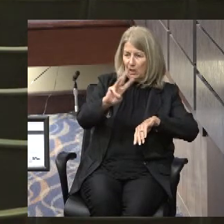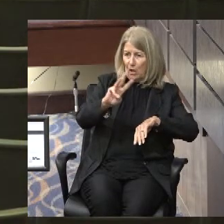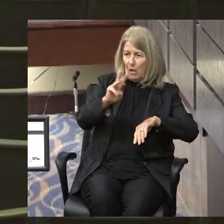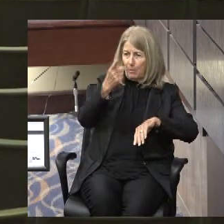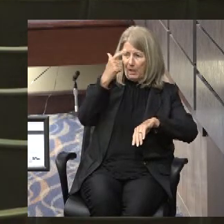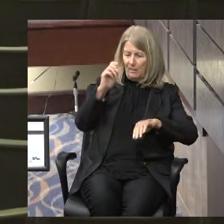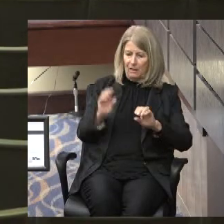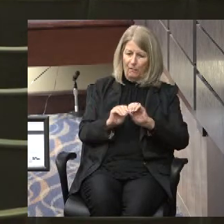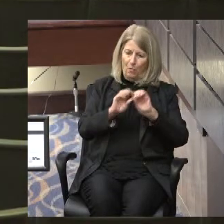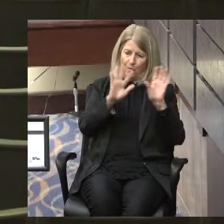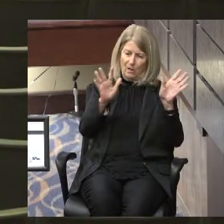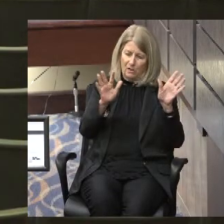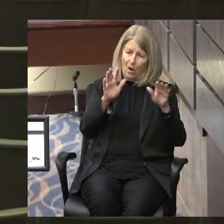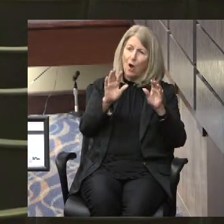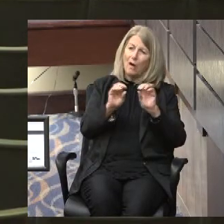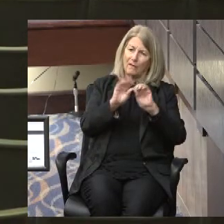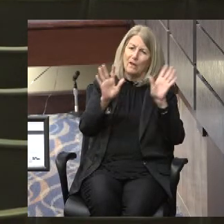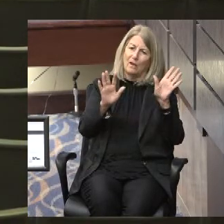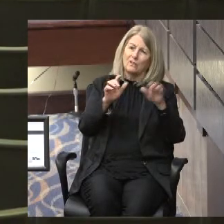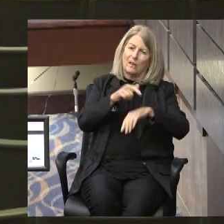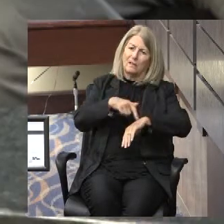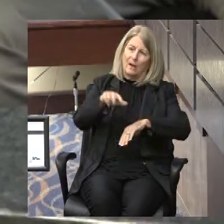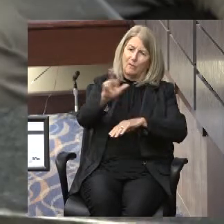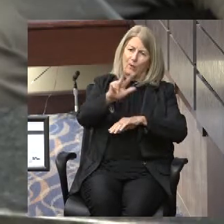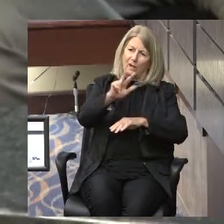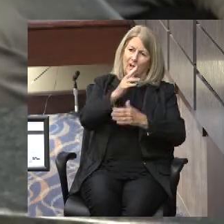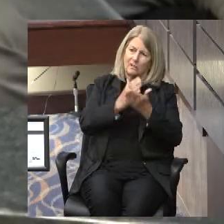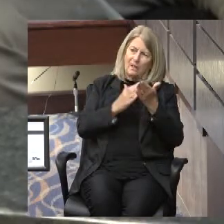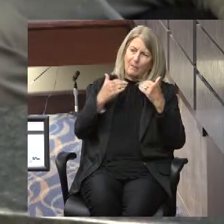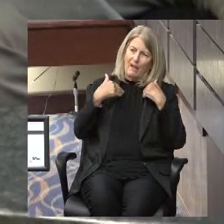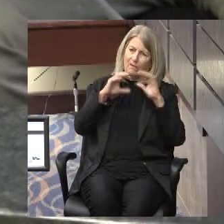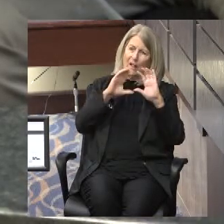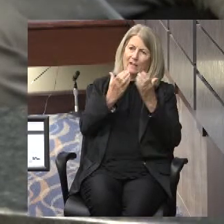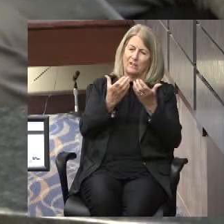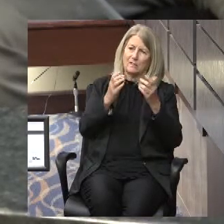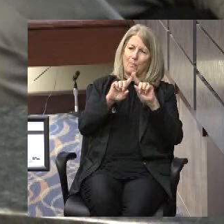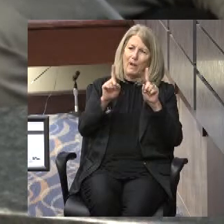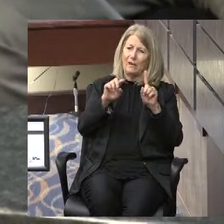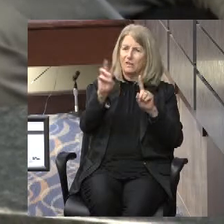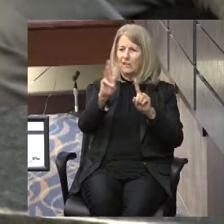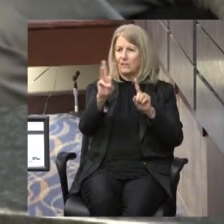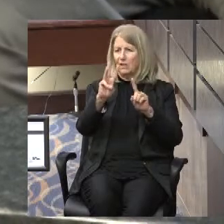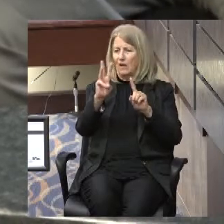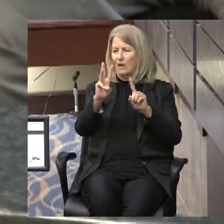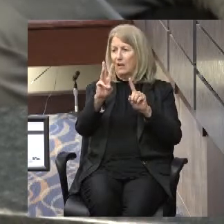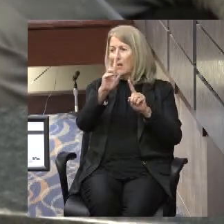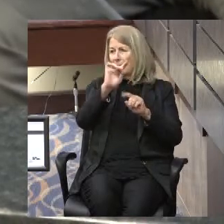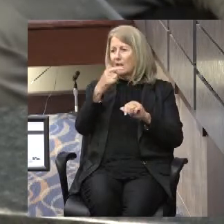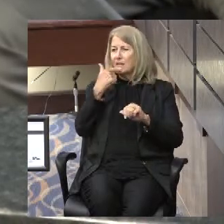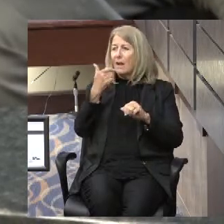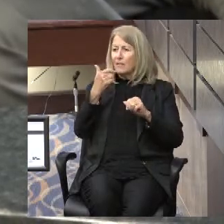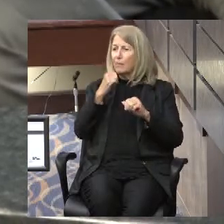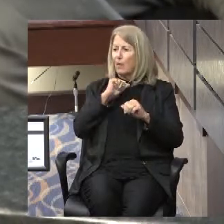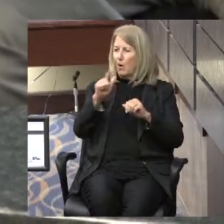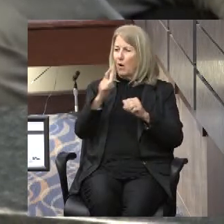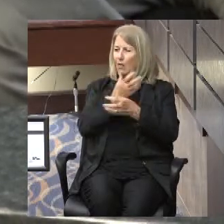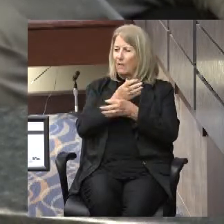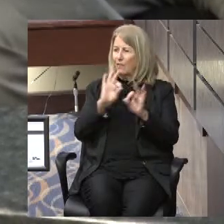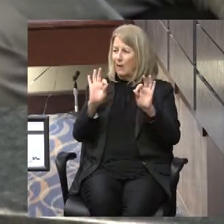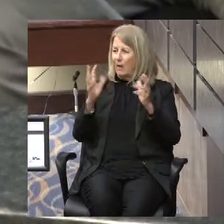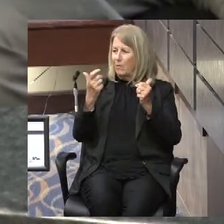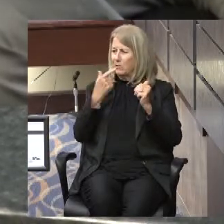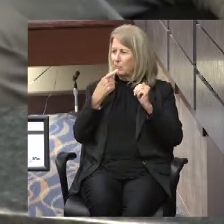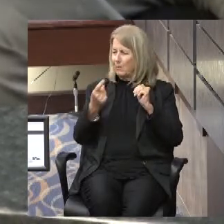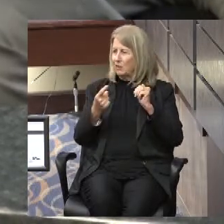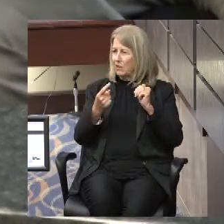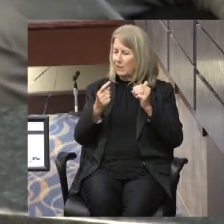obviously, 3 o'clock, some of them have classes. But at 6 o'clock, they said they would all be free. I did want to mention,